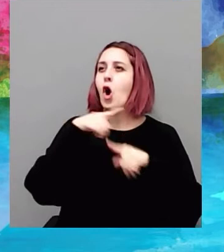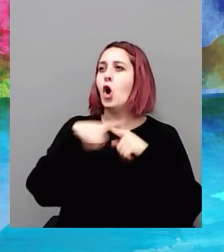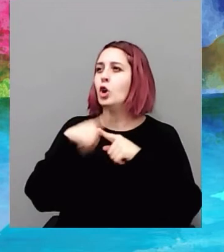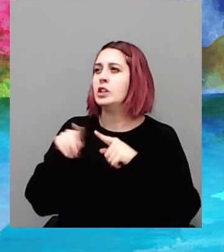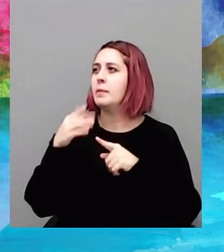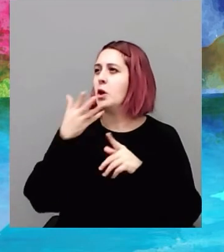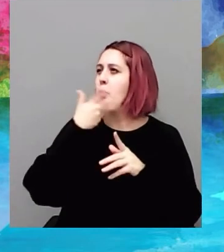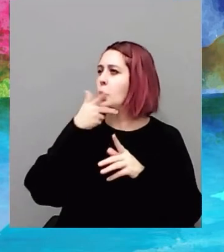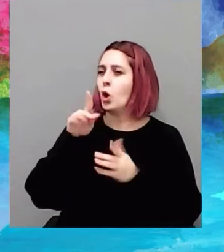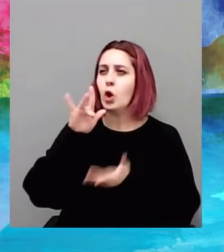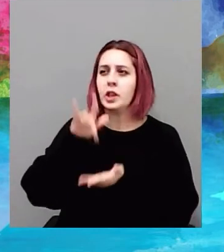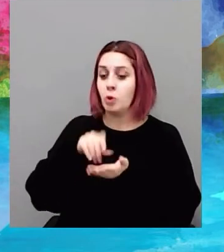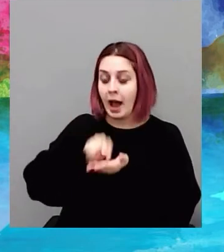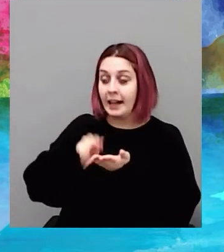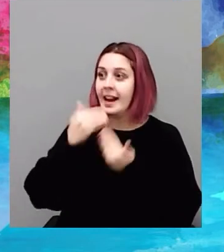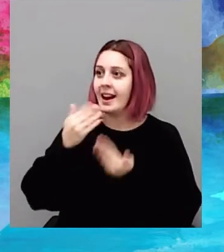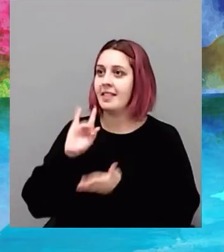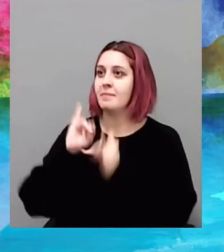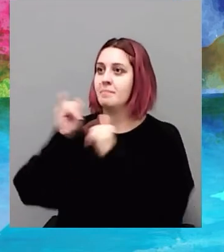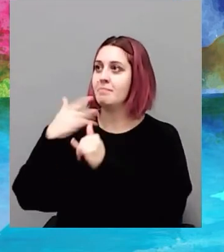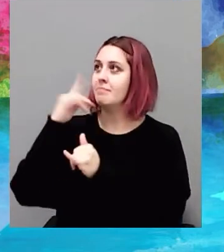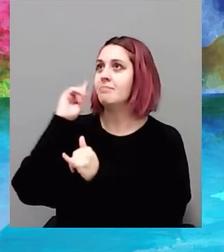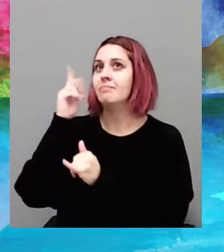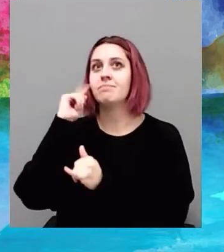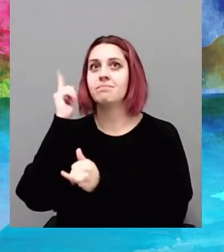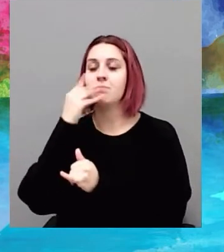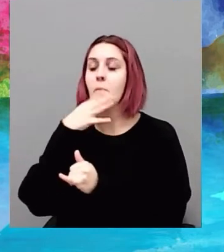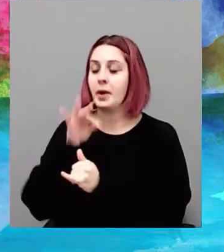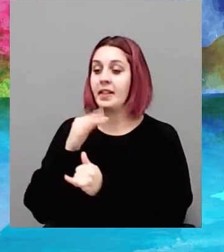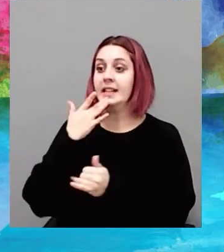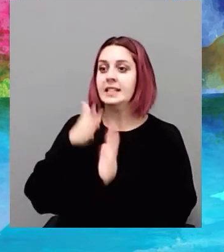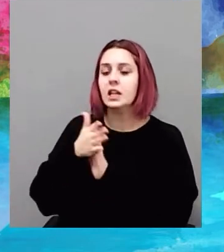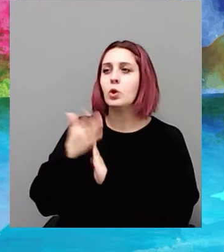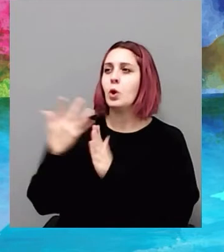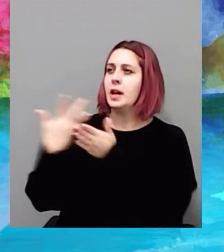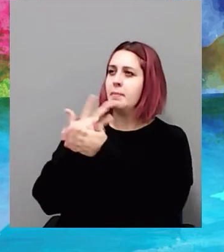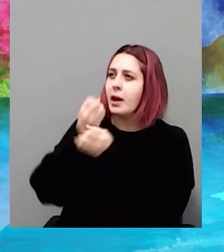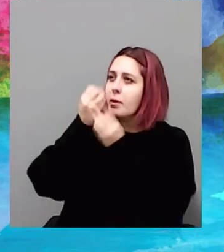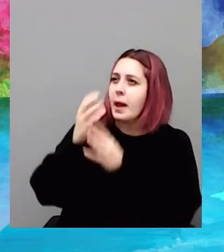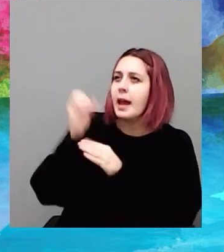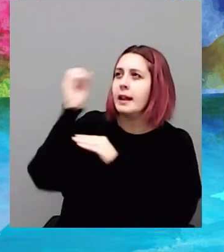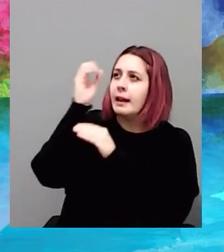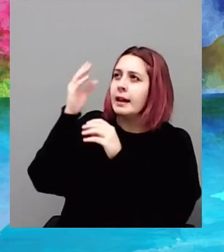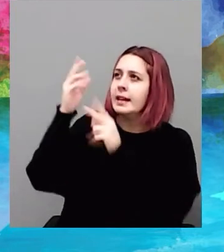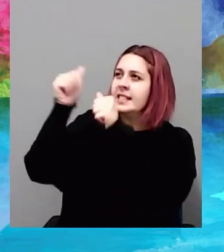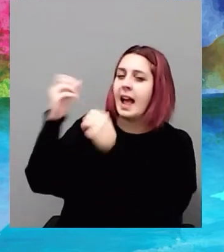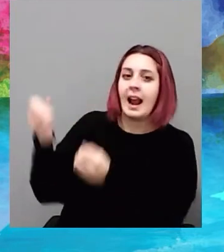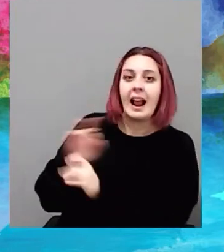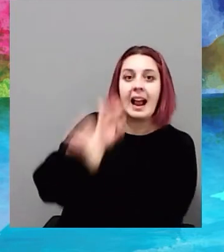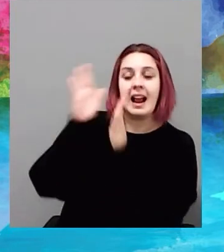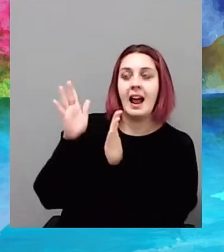maybe unknown neighborhoods, and if they're well identified, well